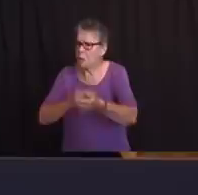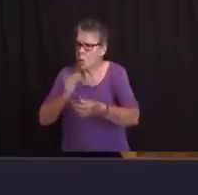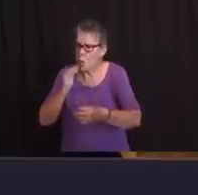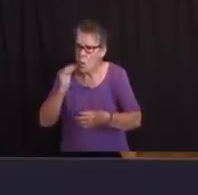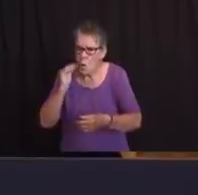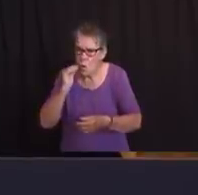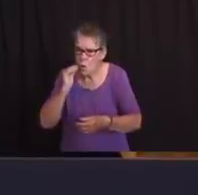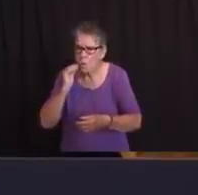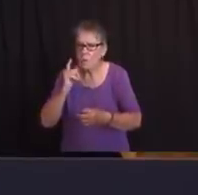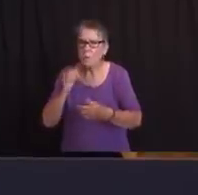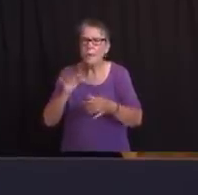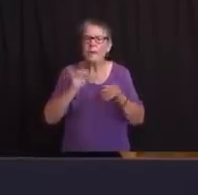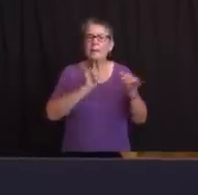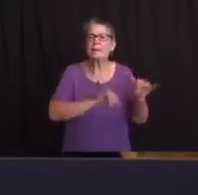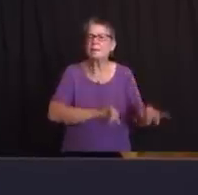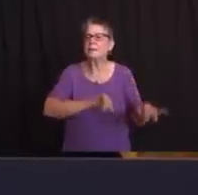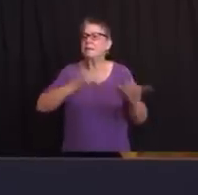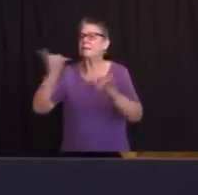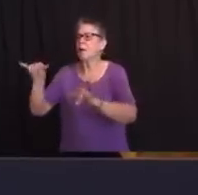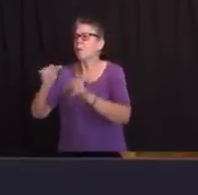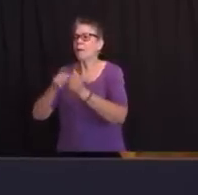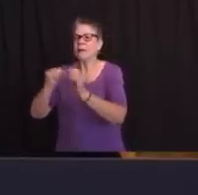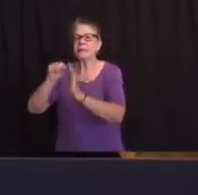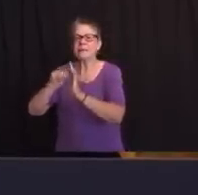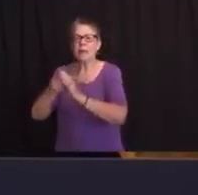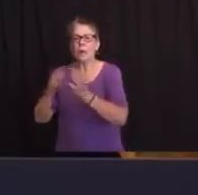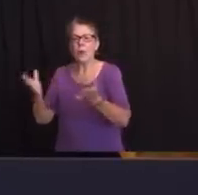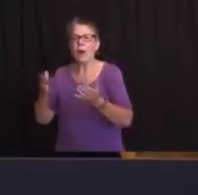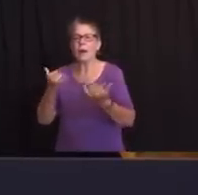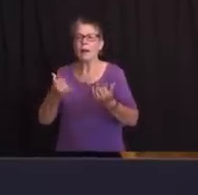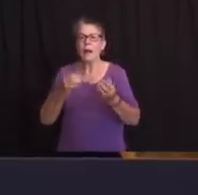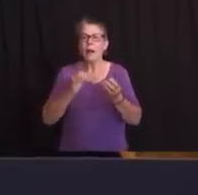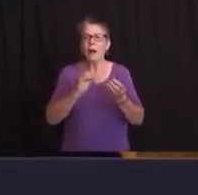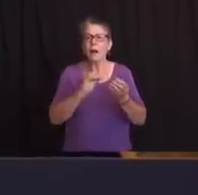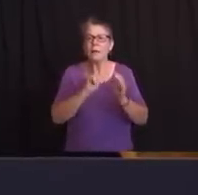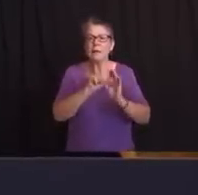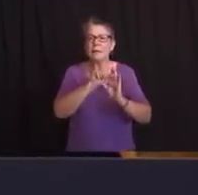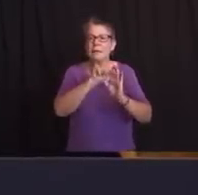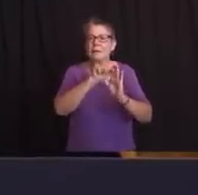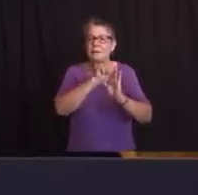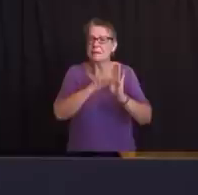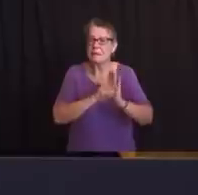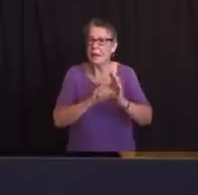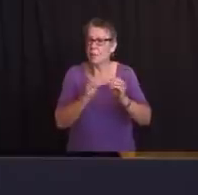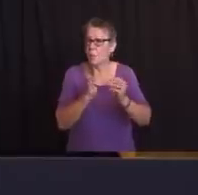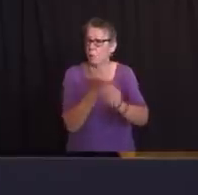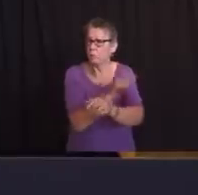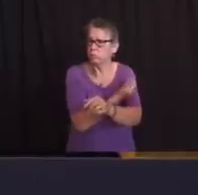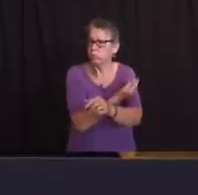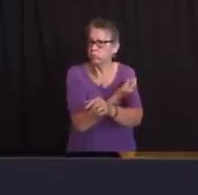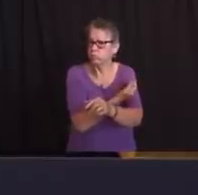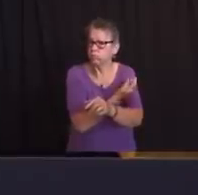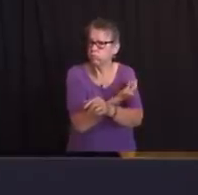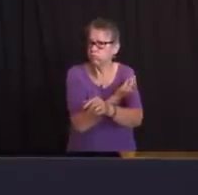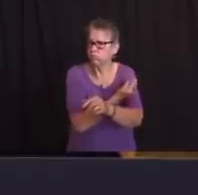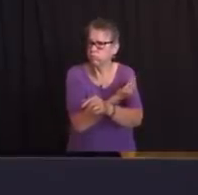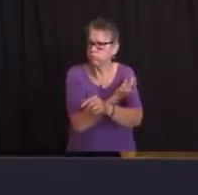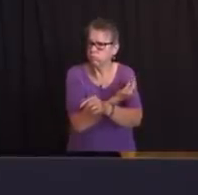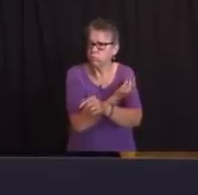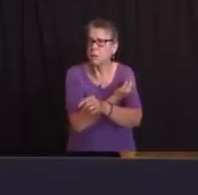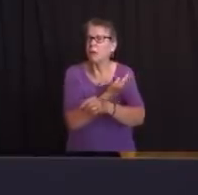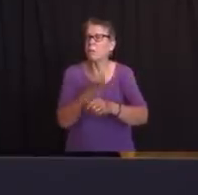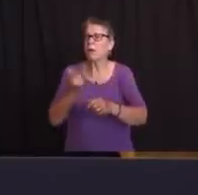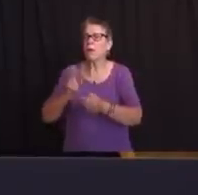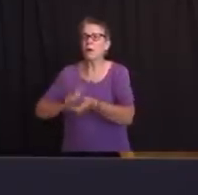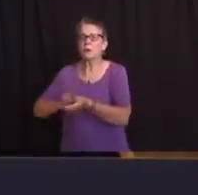not higher. In fact, they should be higher because these are, by definition, either healthcare settings or congregate living settings. Is that a